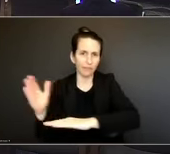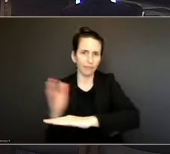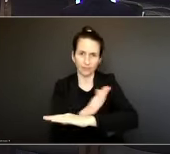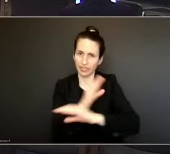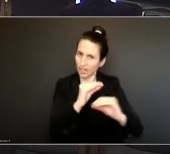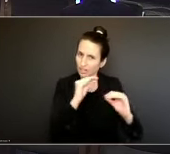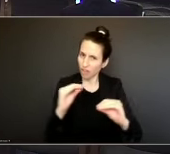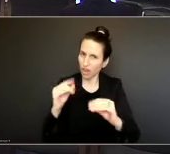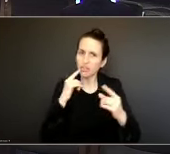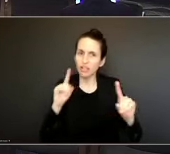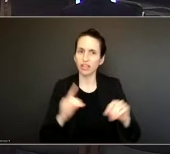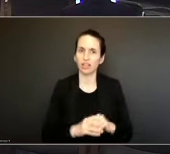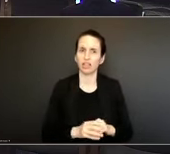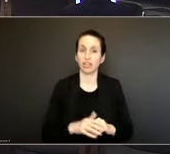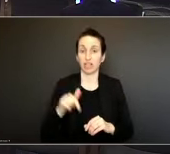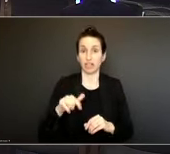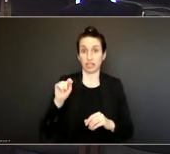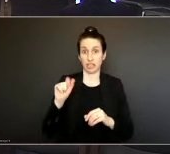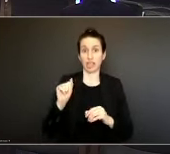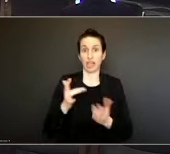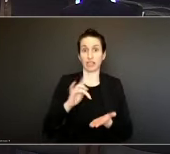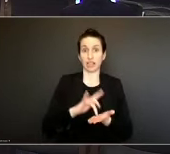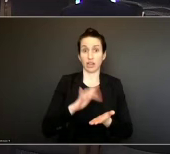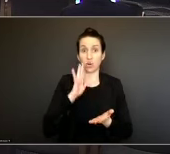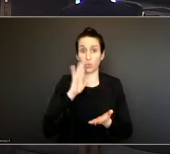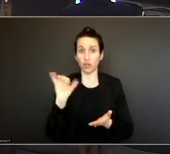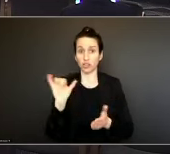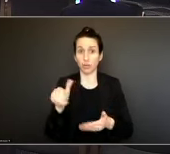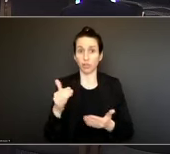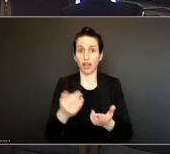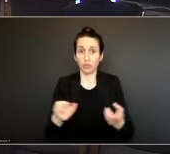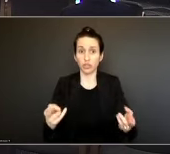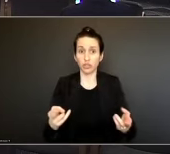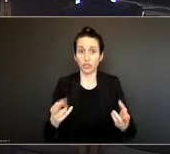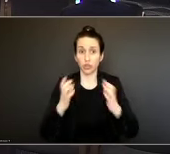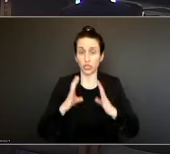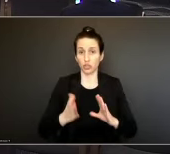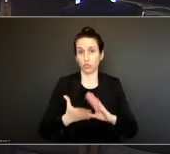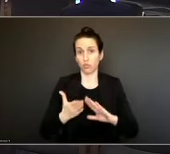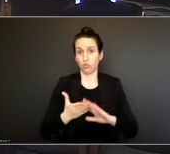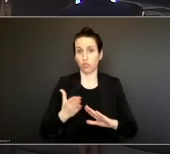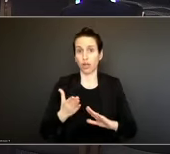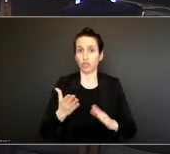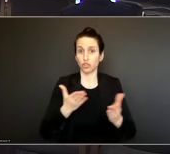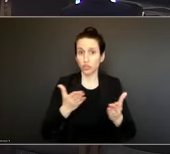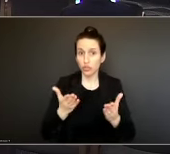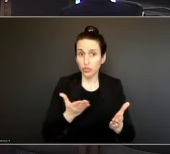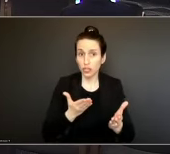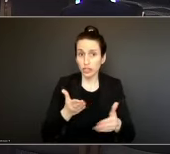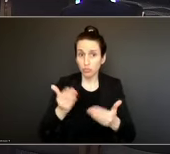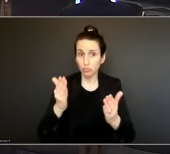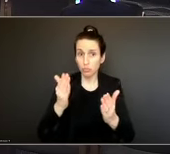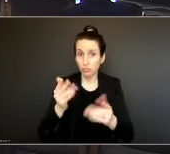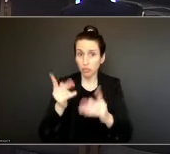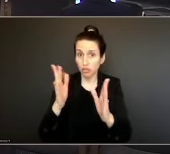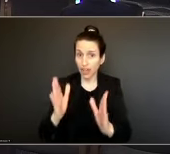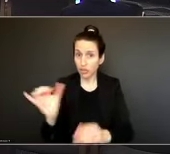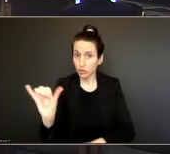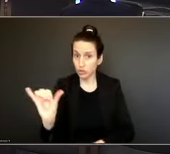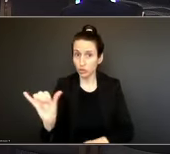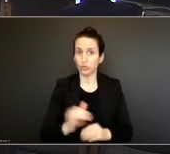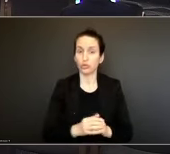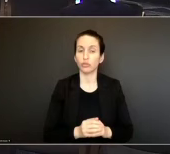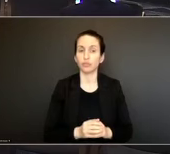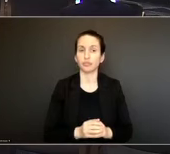provide resources to consumer-run service providers too, which is pretty much the norm for